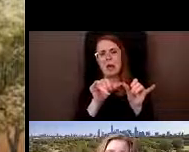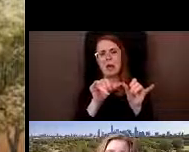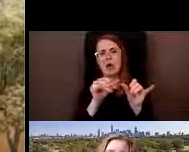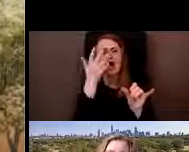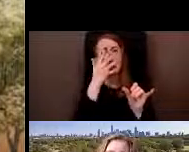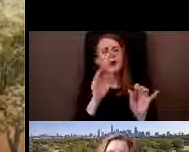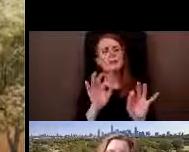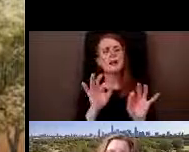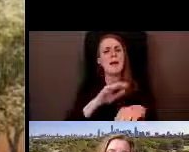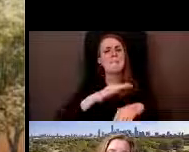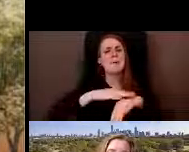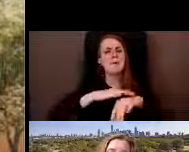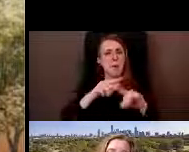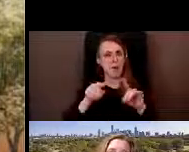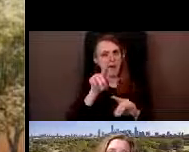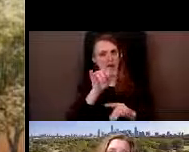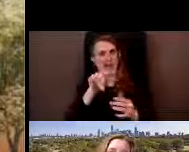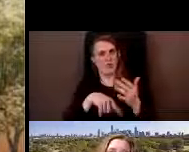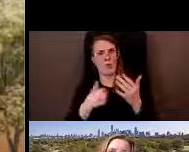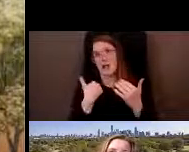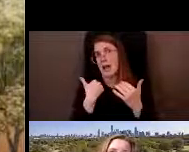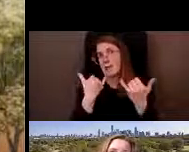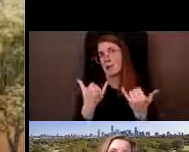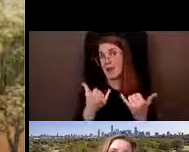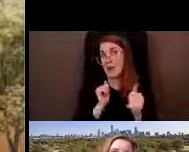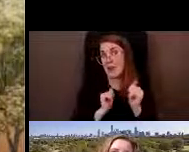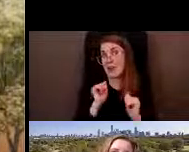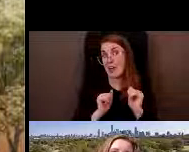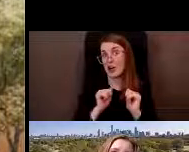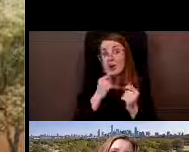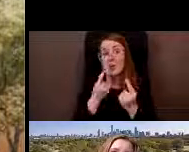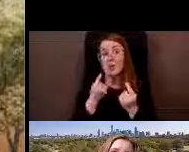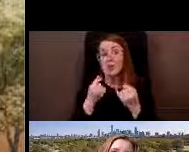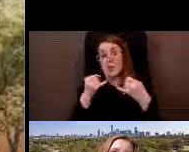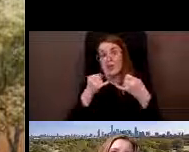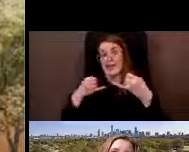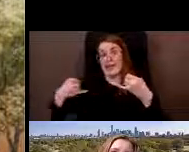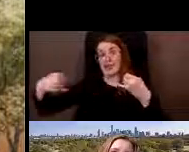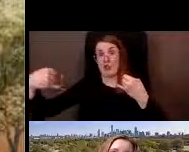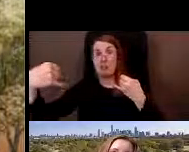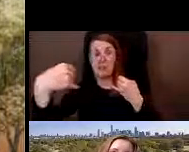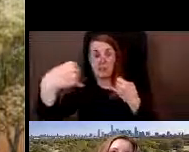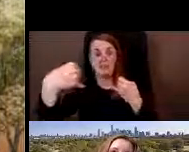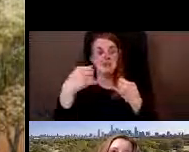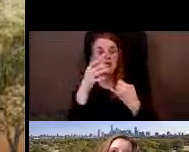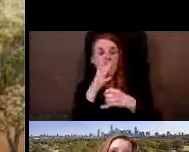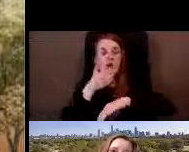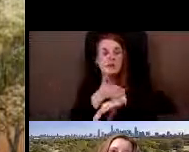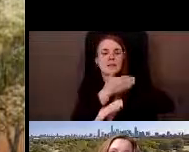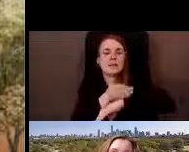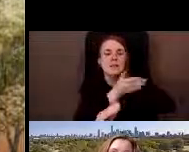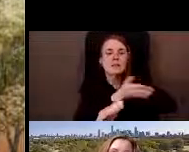this is what is there today. And we would restore the edges that would, with meadow